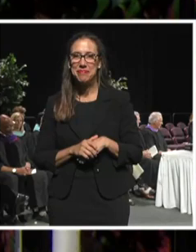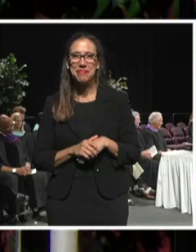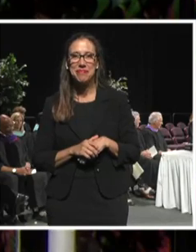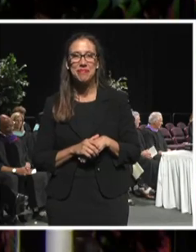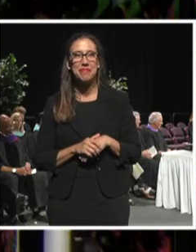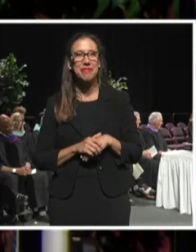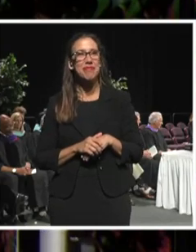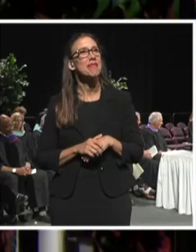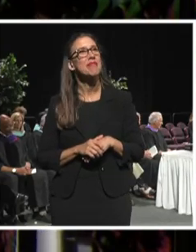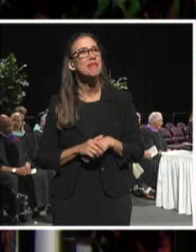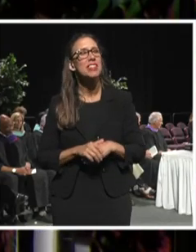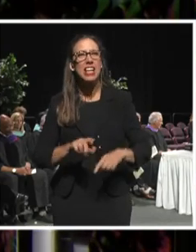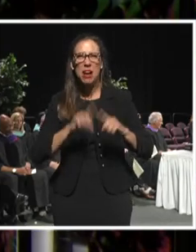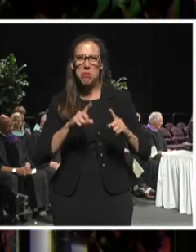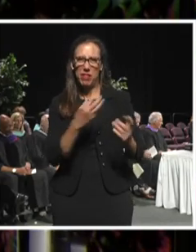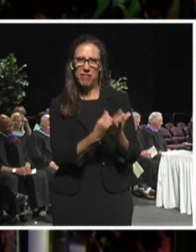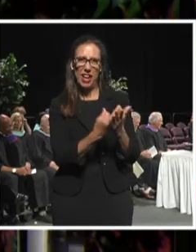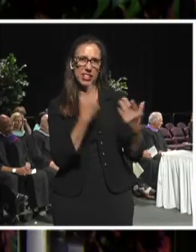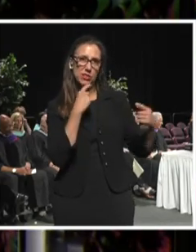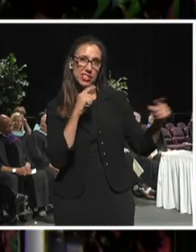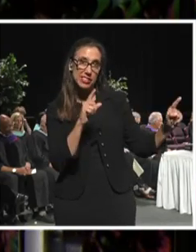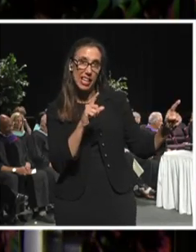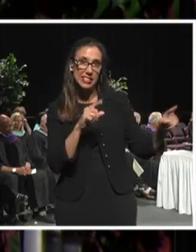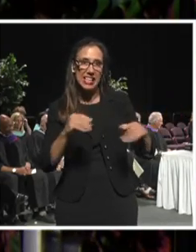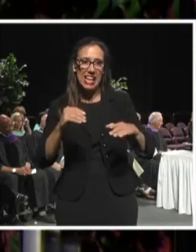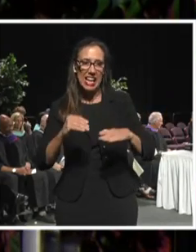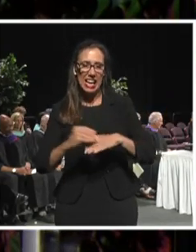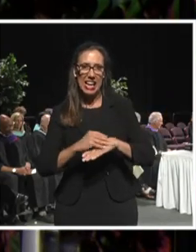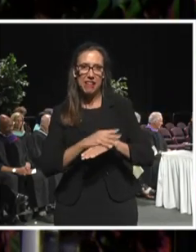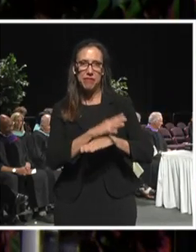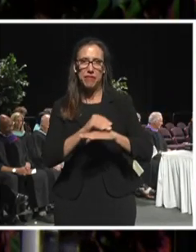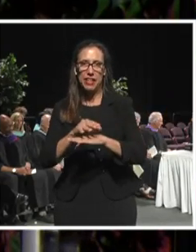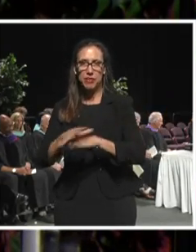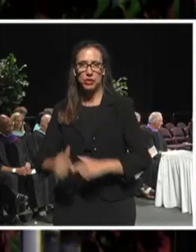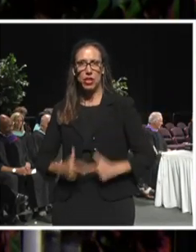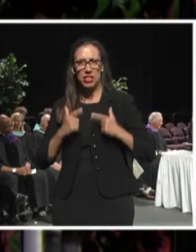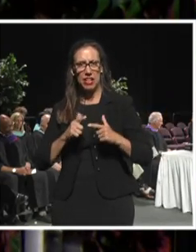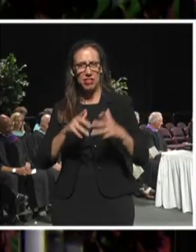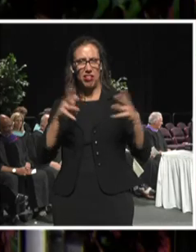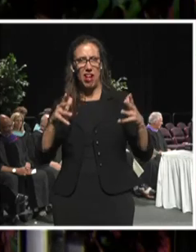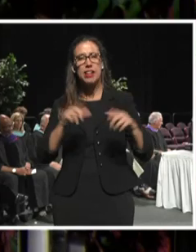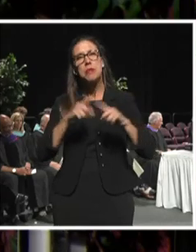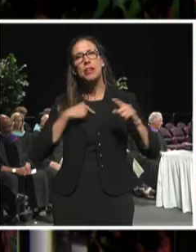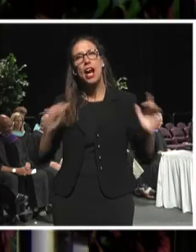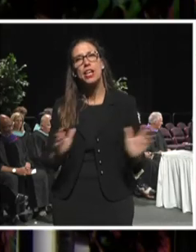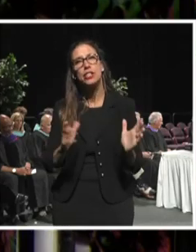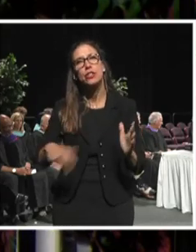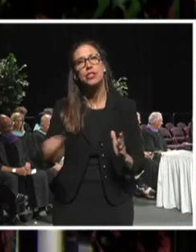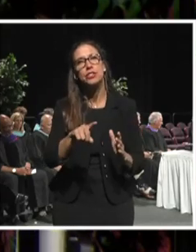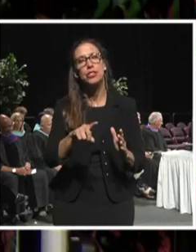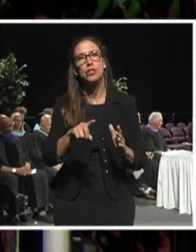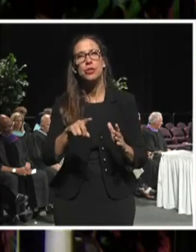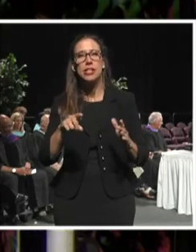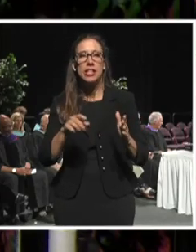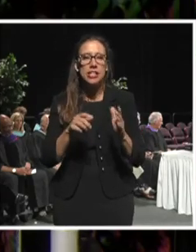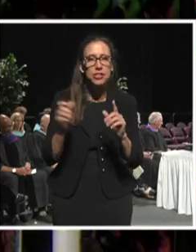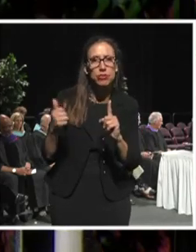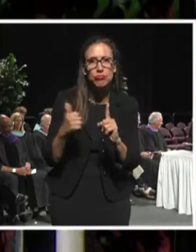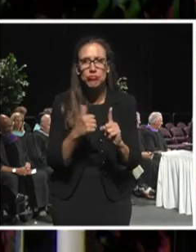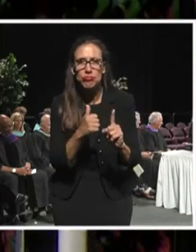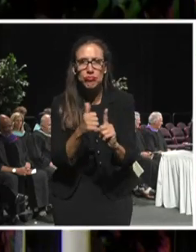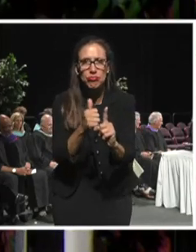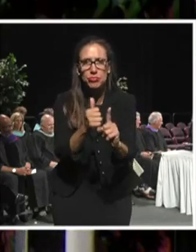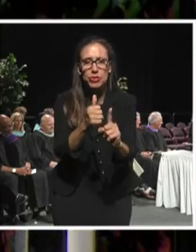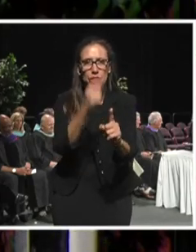While the idea of having financial success influences our lives greatly, I encourage you to pursue your dreams and do what makes